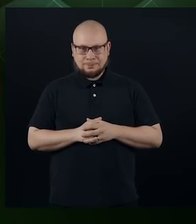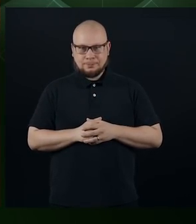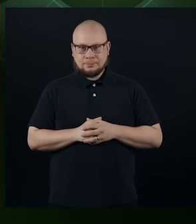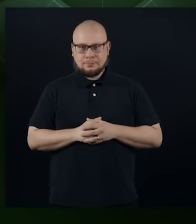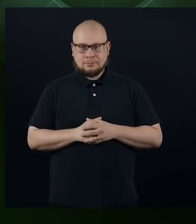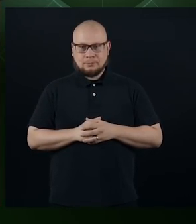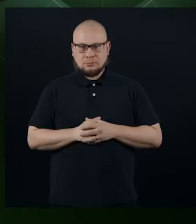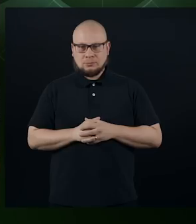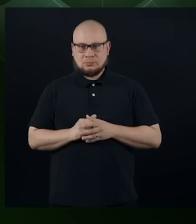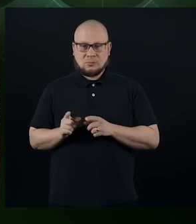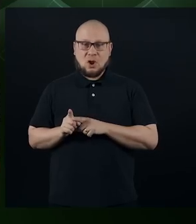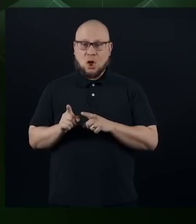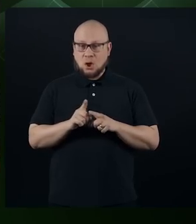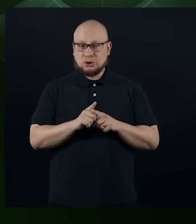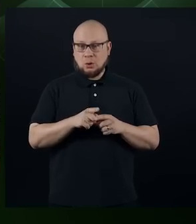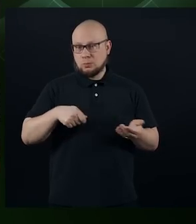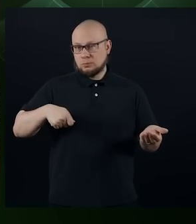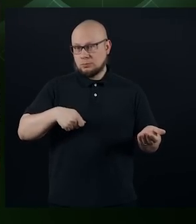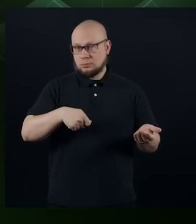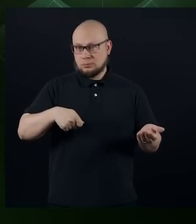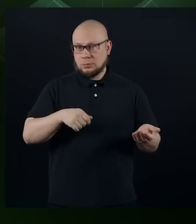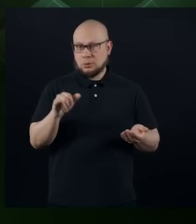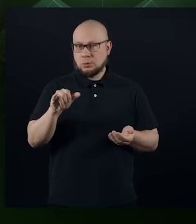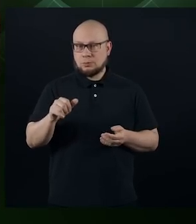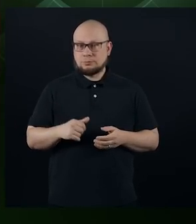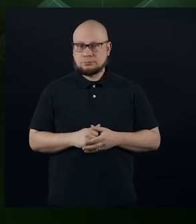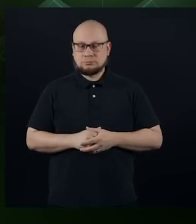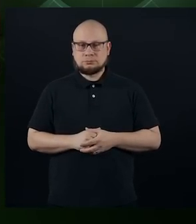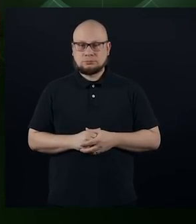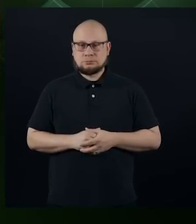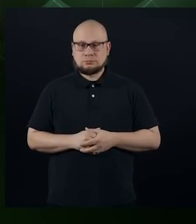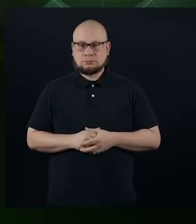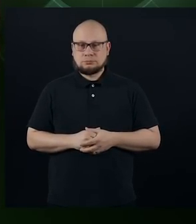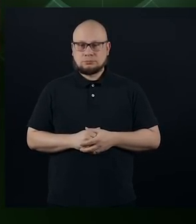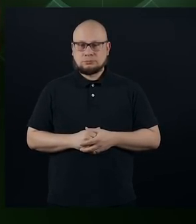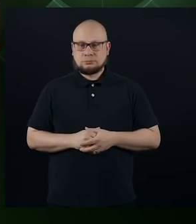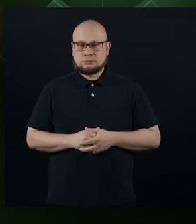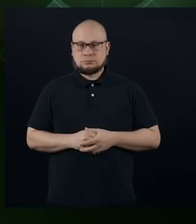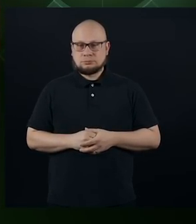play the notes. Playing with a bow, you can...